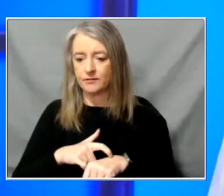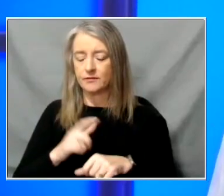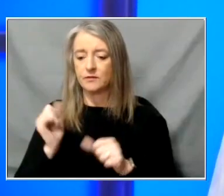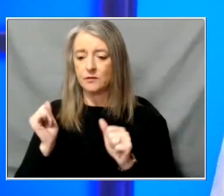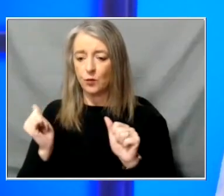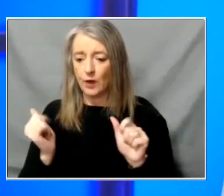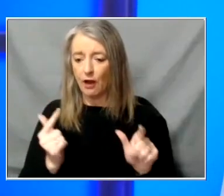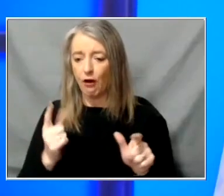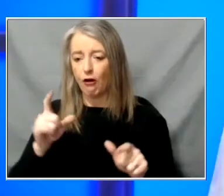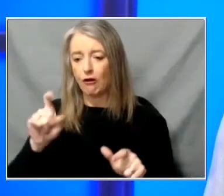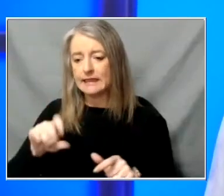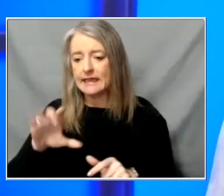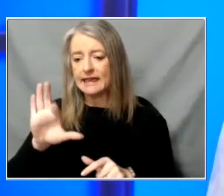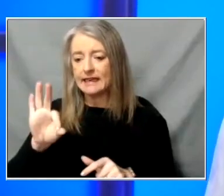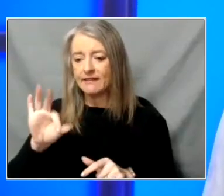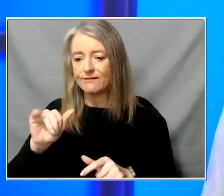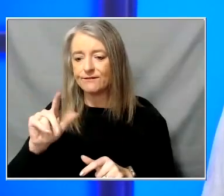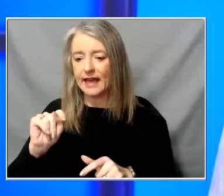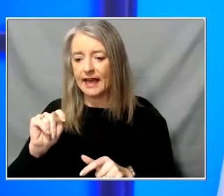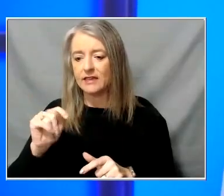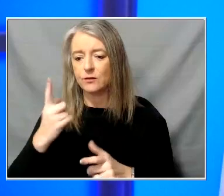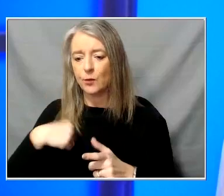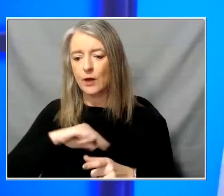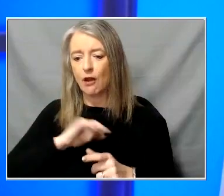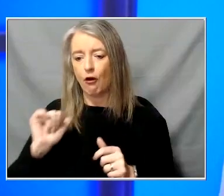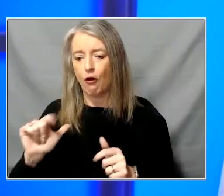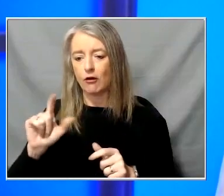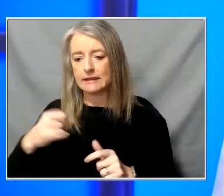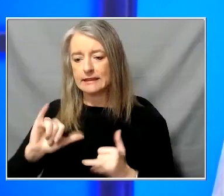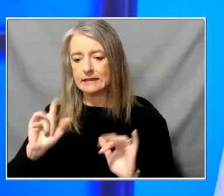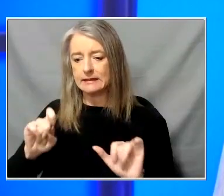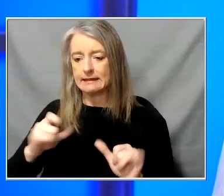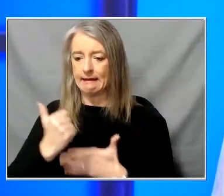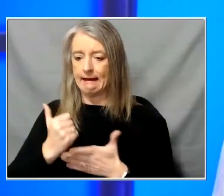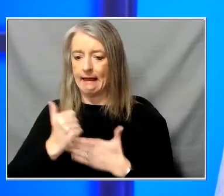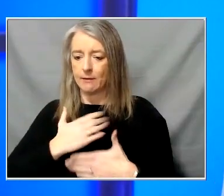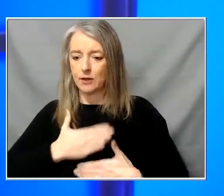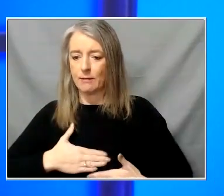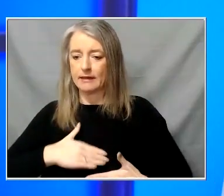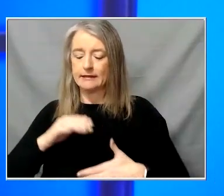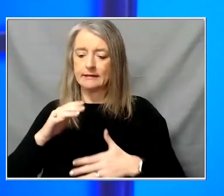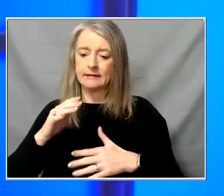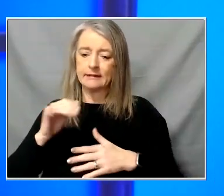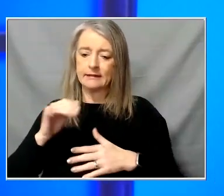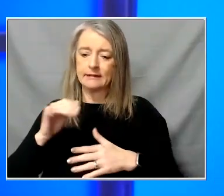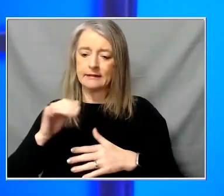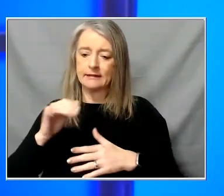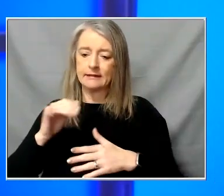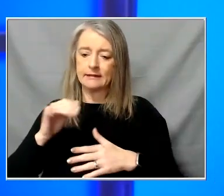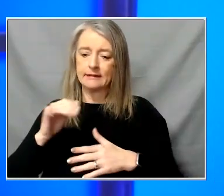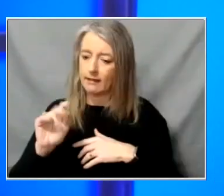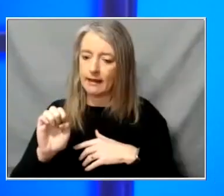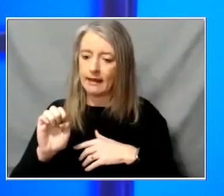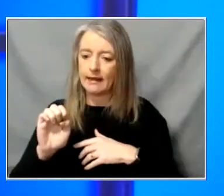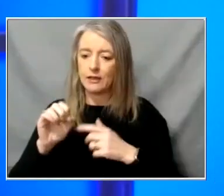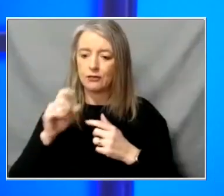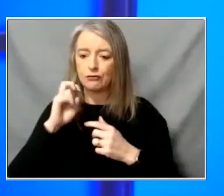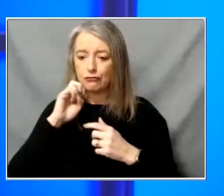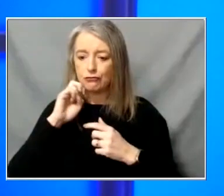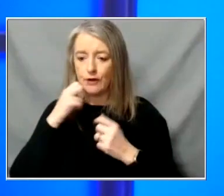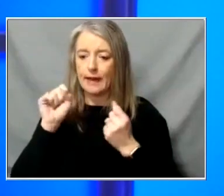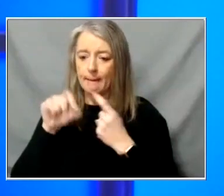the gallbladder is removed. You said the liver? Sure. Yeah, is that what we're learning? Okay. So the liver actively synthesizes the bile. Okay. The gallbladder